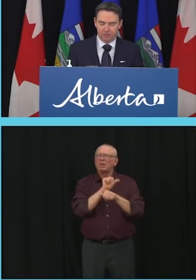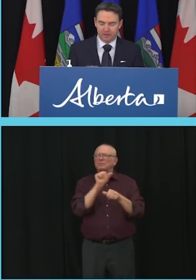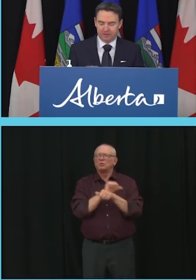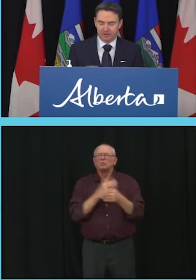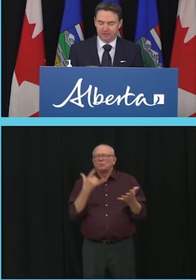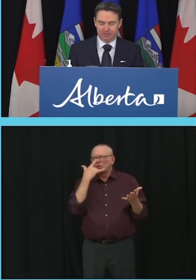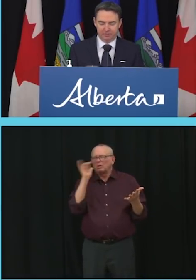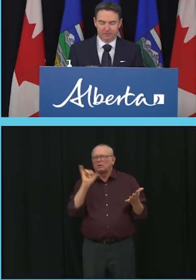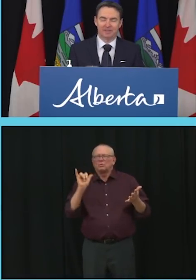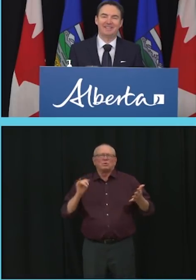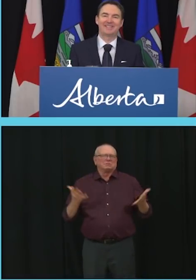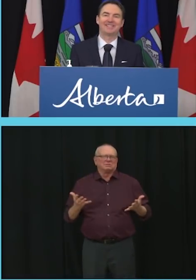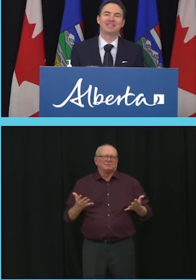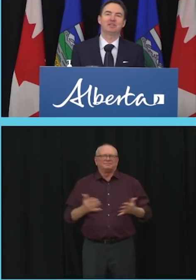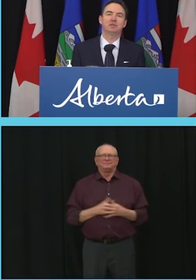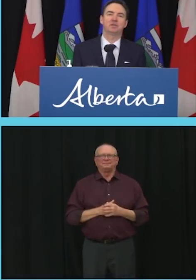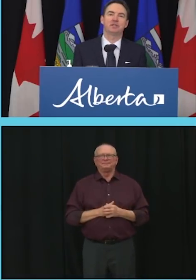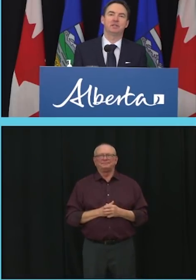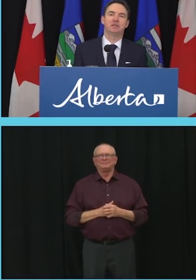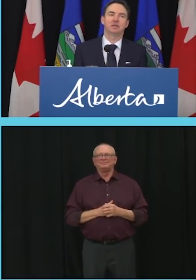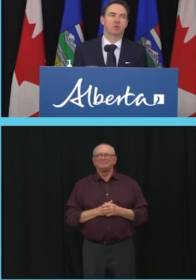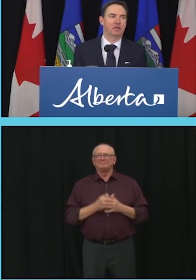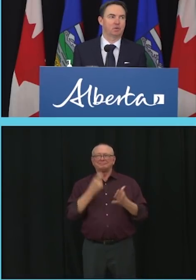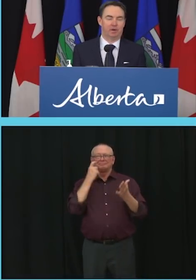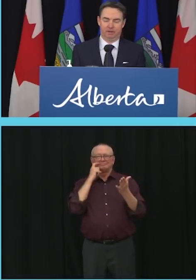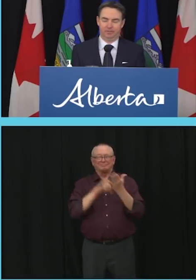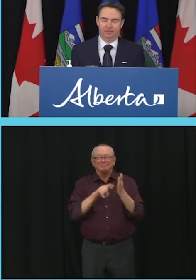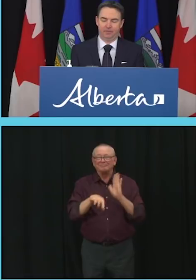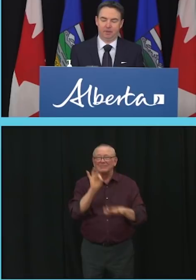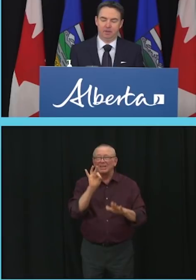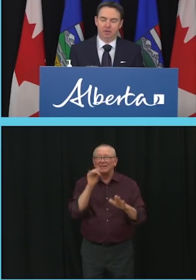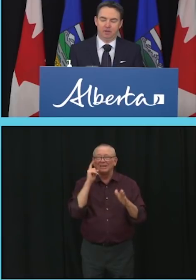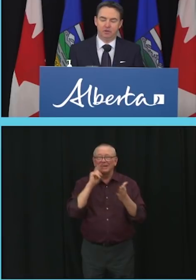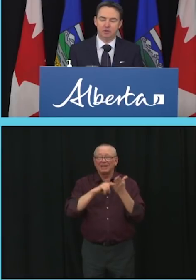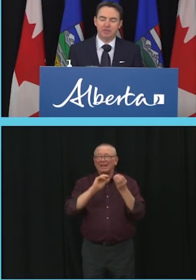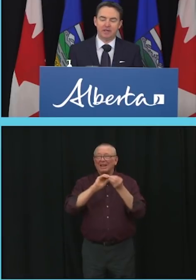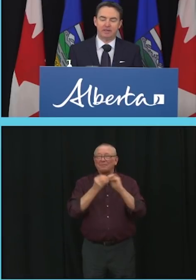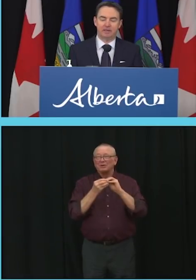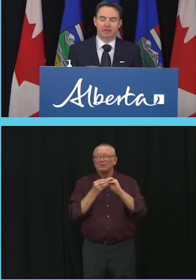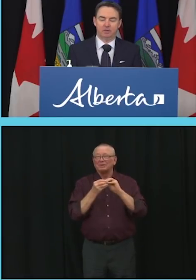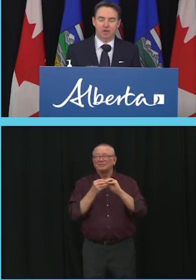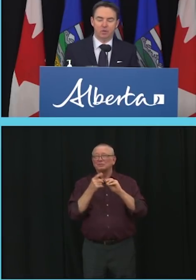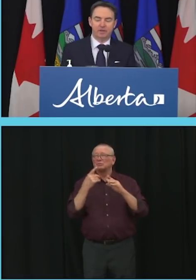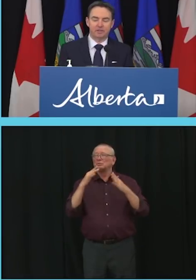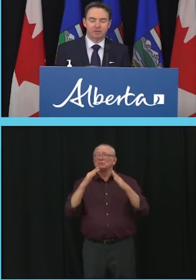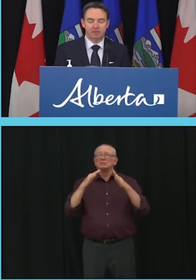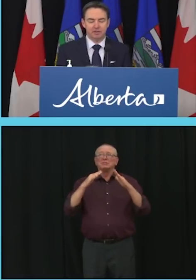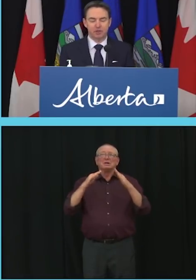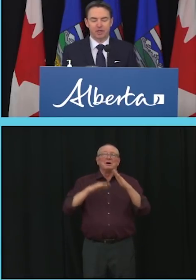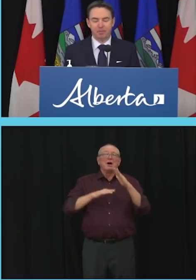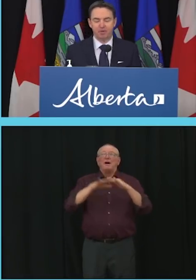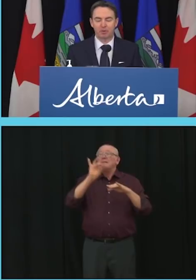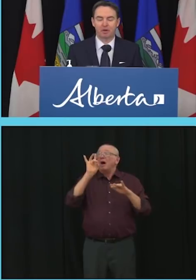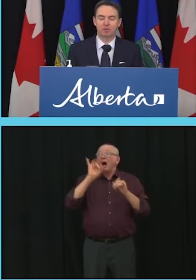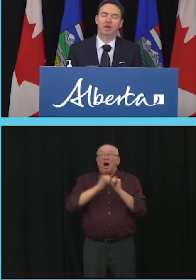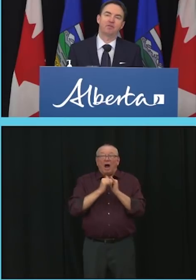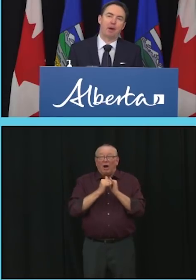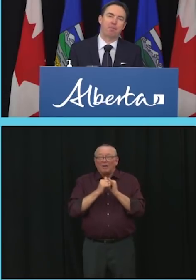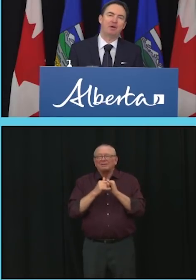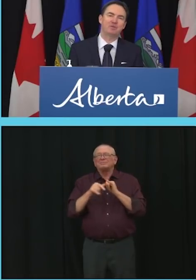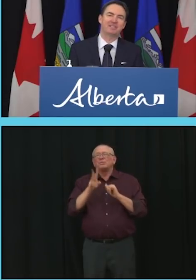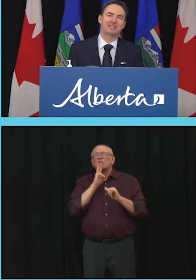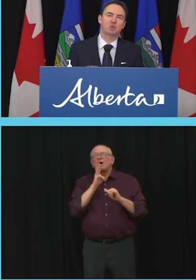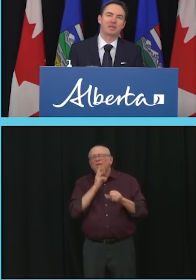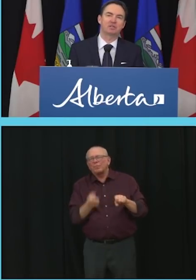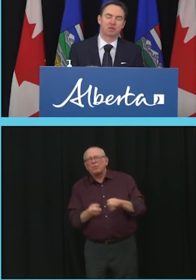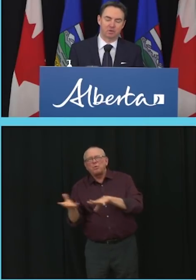of COVID-19 levels is the signal we see in the wastewater. Using that data, we could start to see the shape of Omicron wave